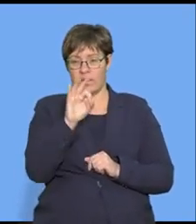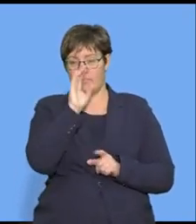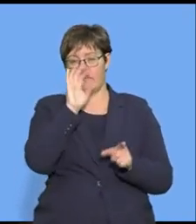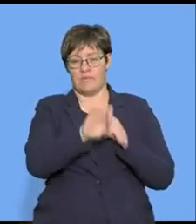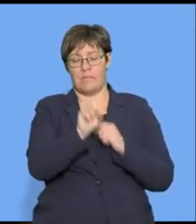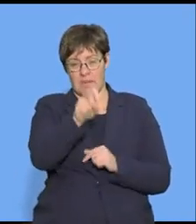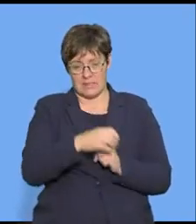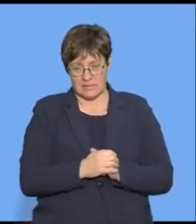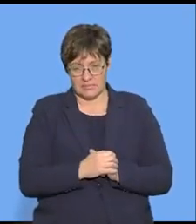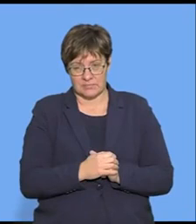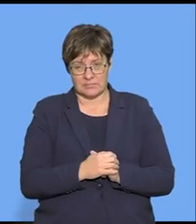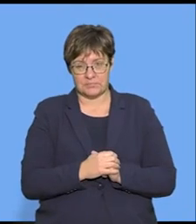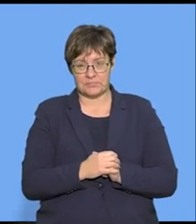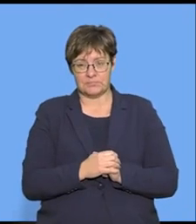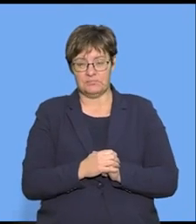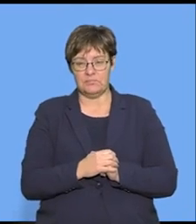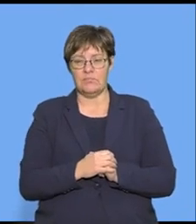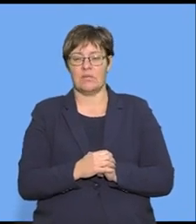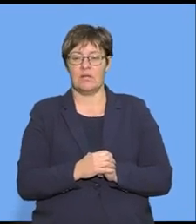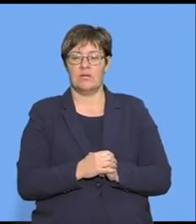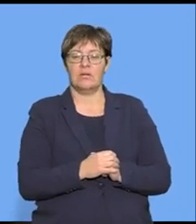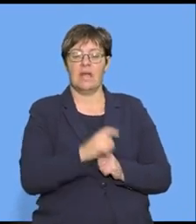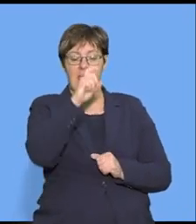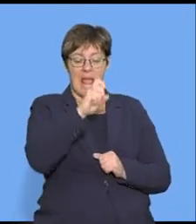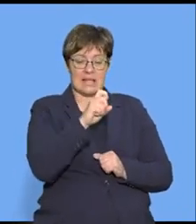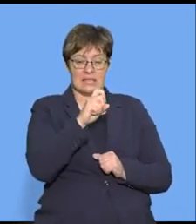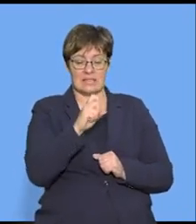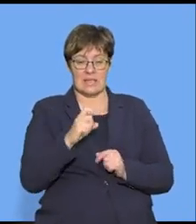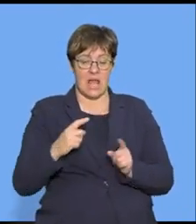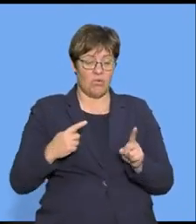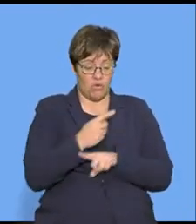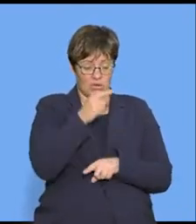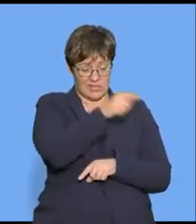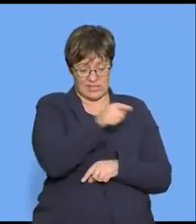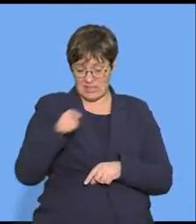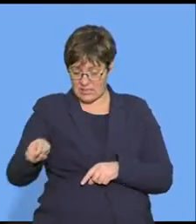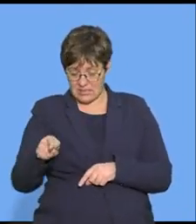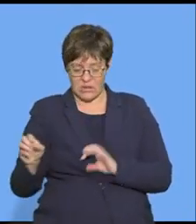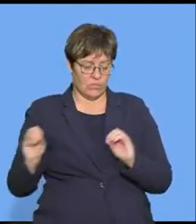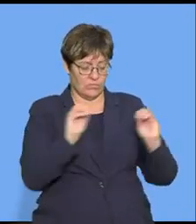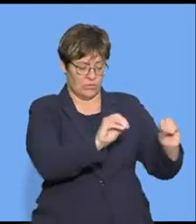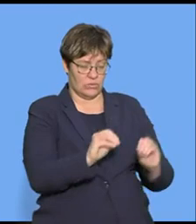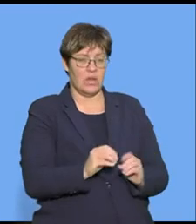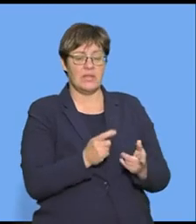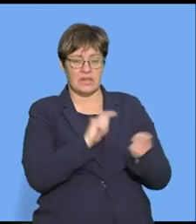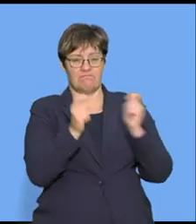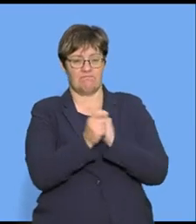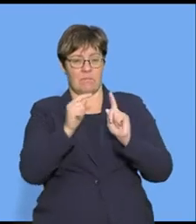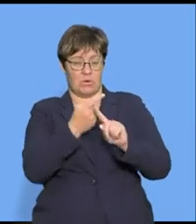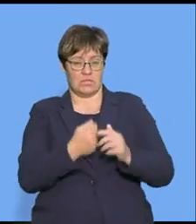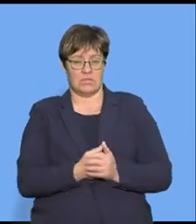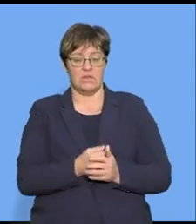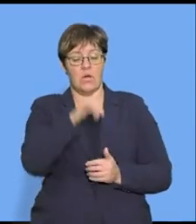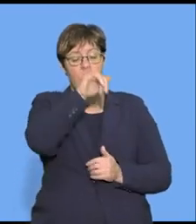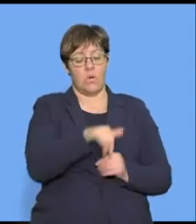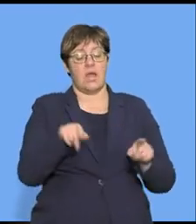I'm just going to substitute my x-intercept and then substitute the point that I was given. So this will be y is